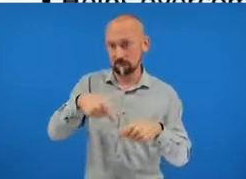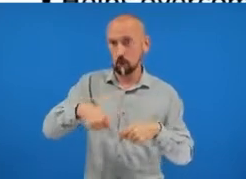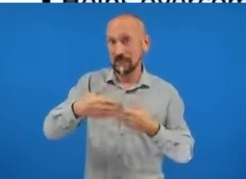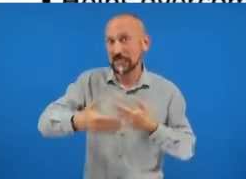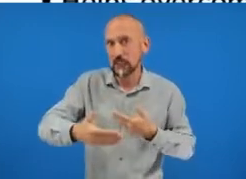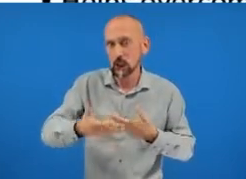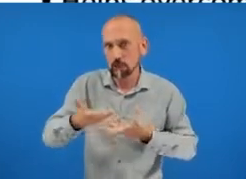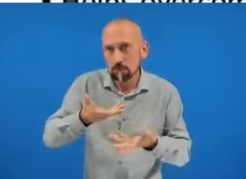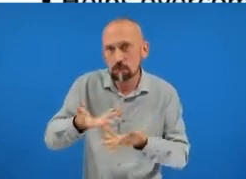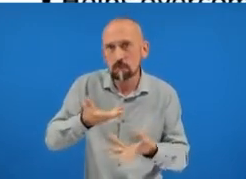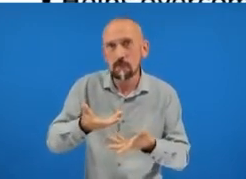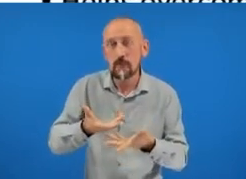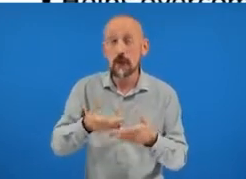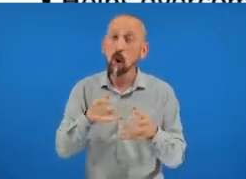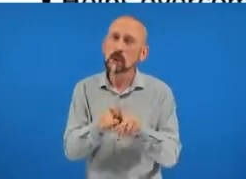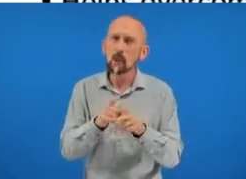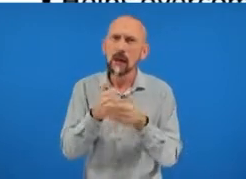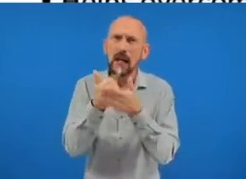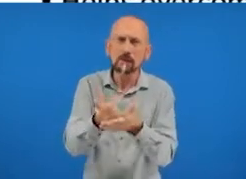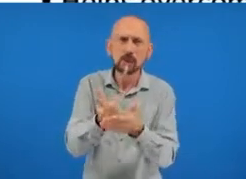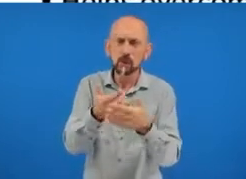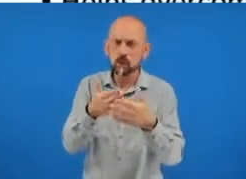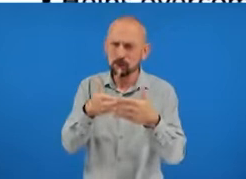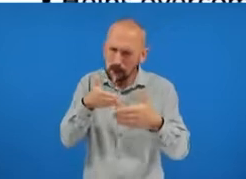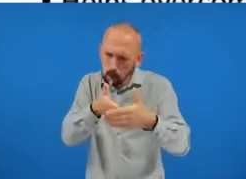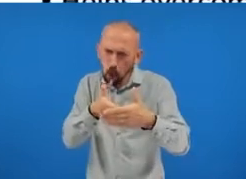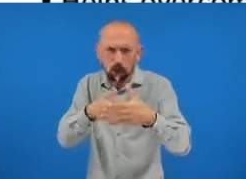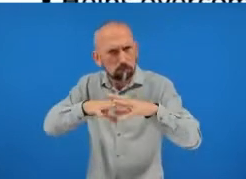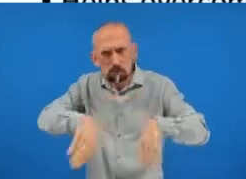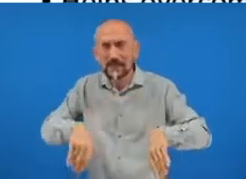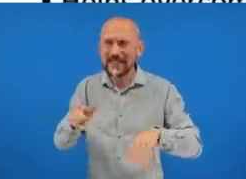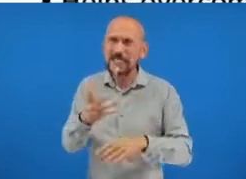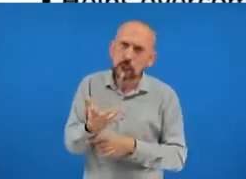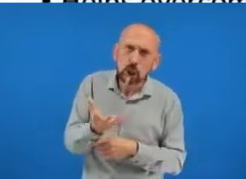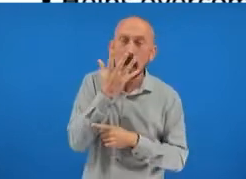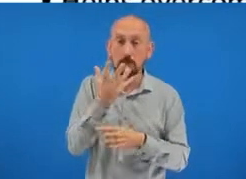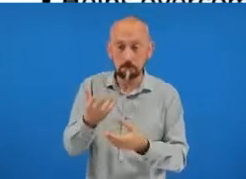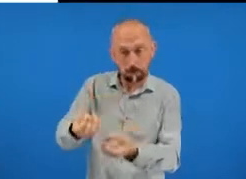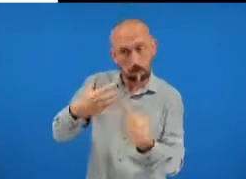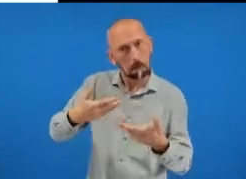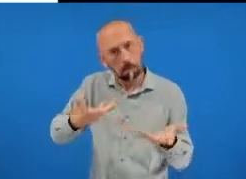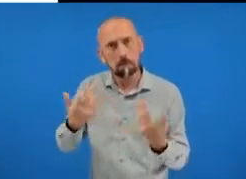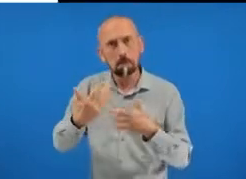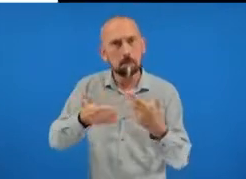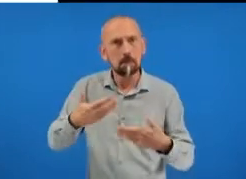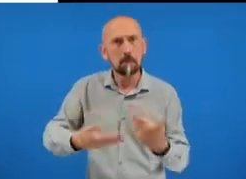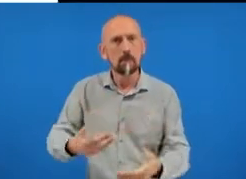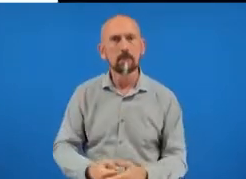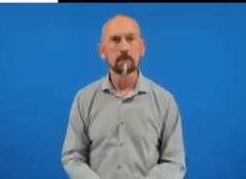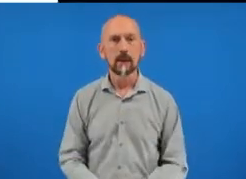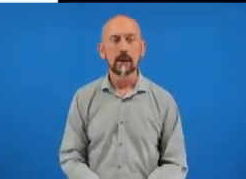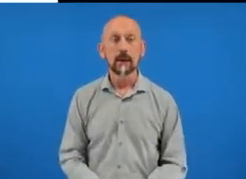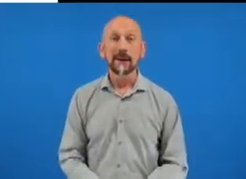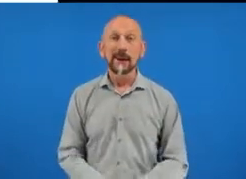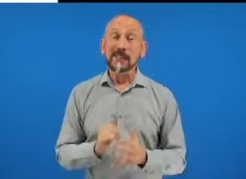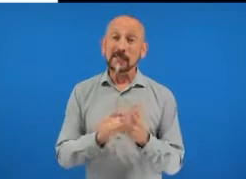a potential block there, which was shame getting in the way of the person disclosing, okay. Hopefully what you saw